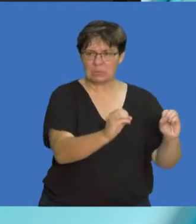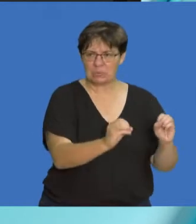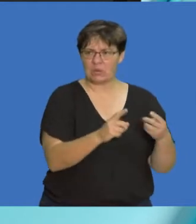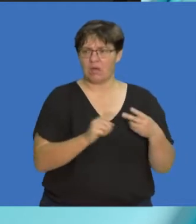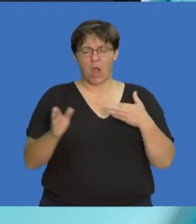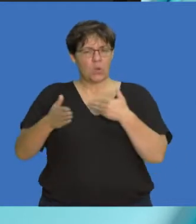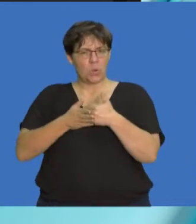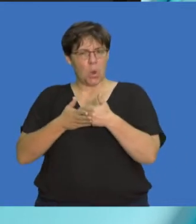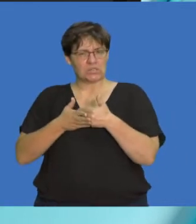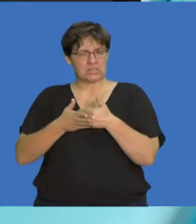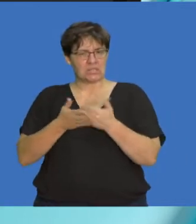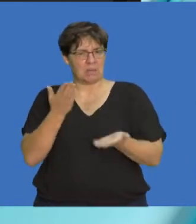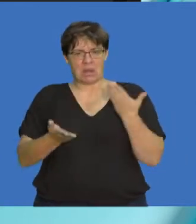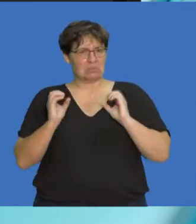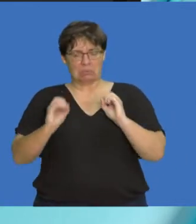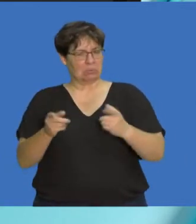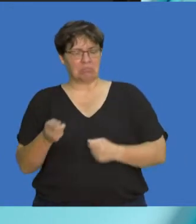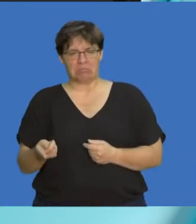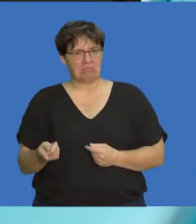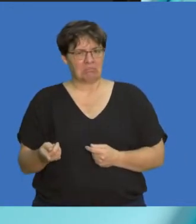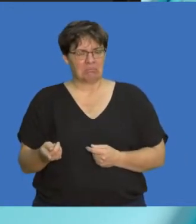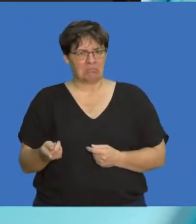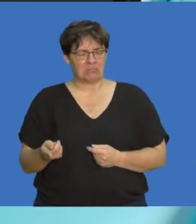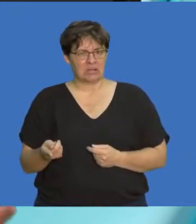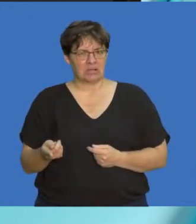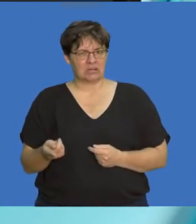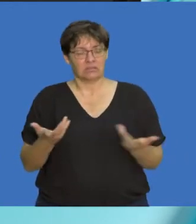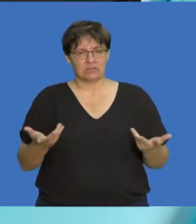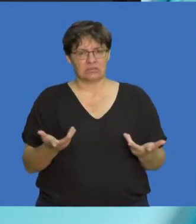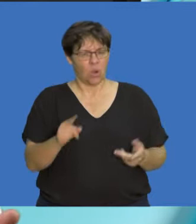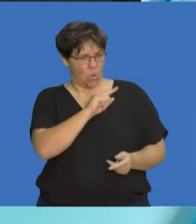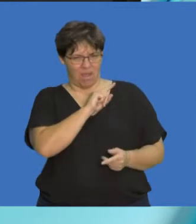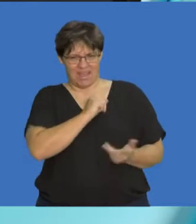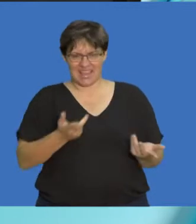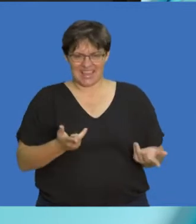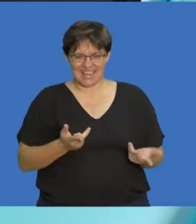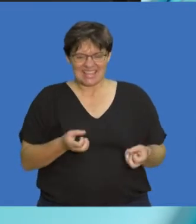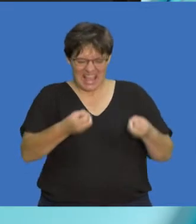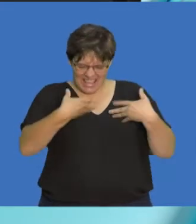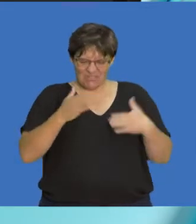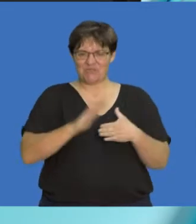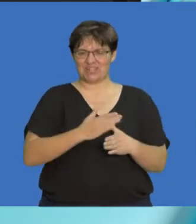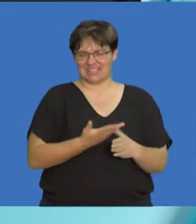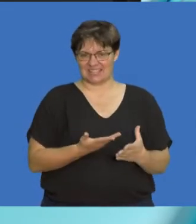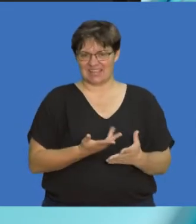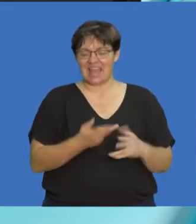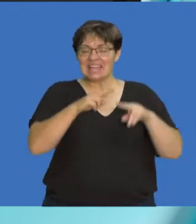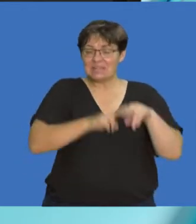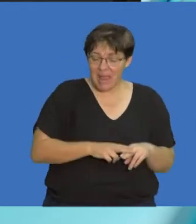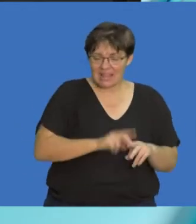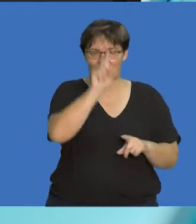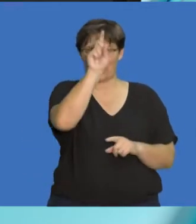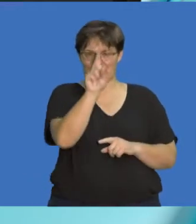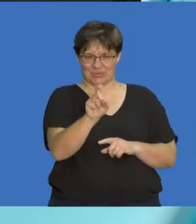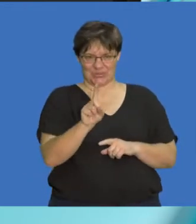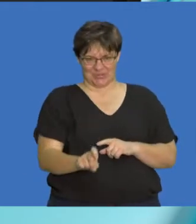closing balance in work in process. Now obviously that's given for a reason and dependent on the types of question that you